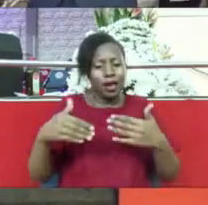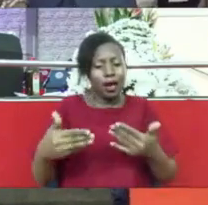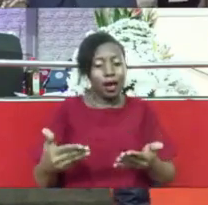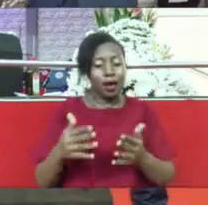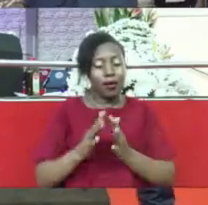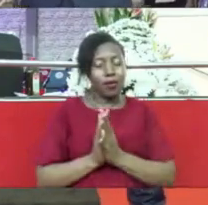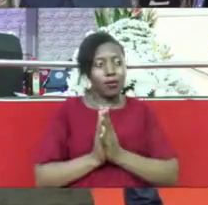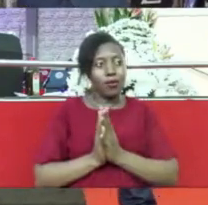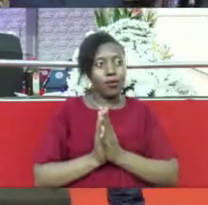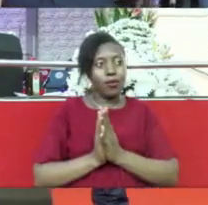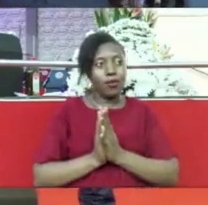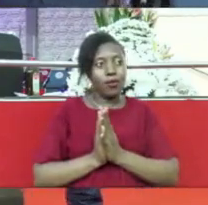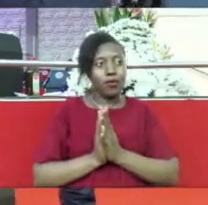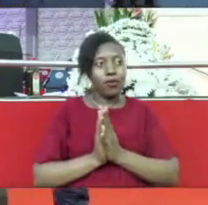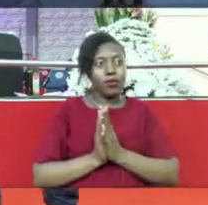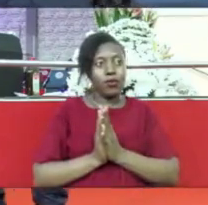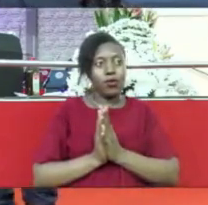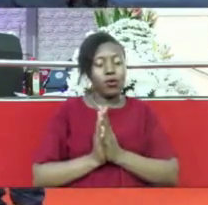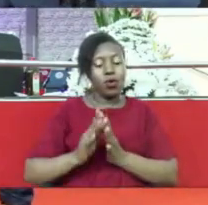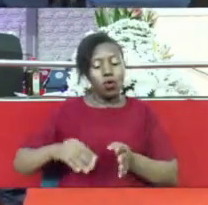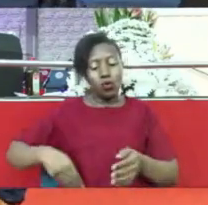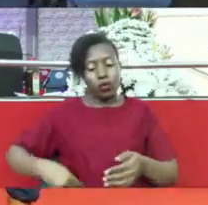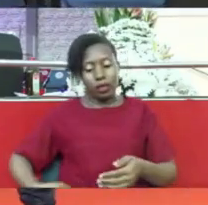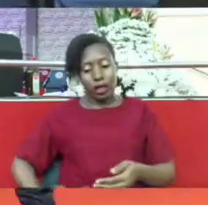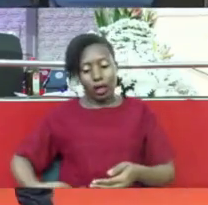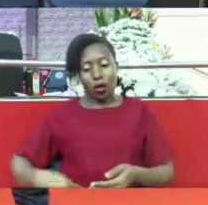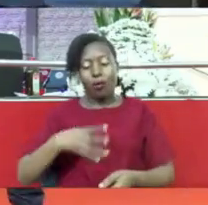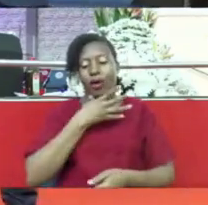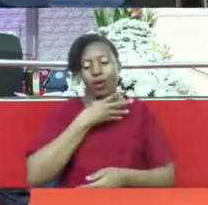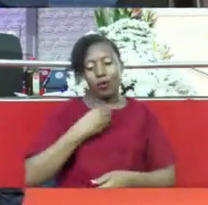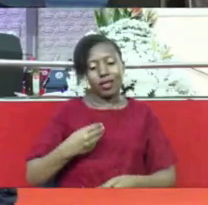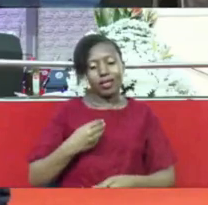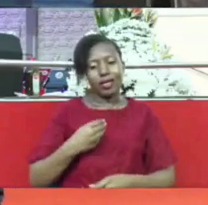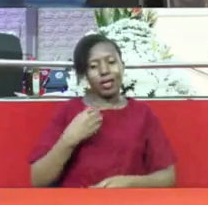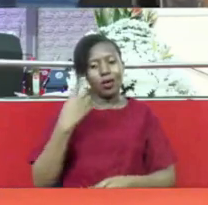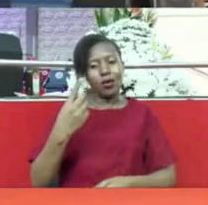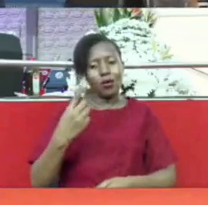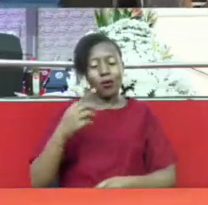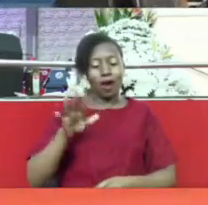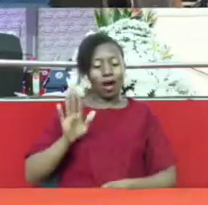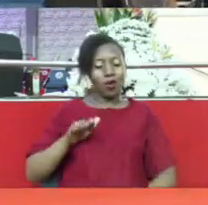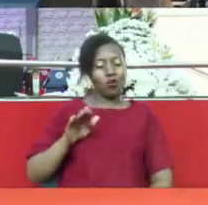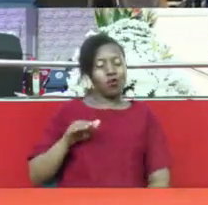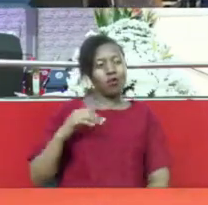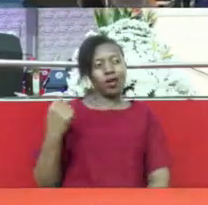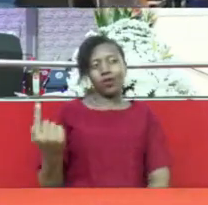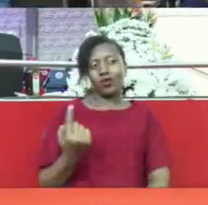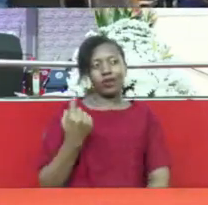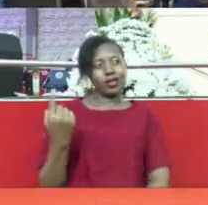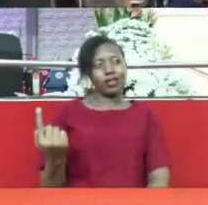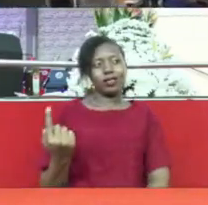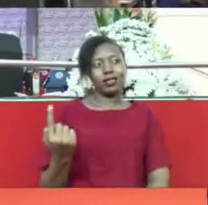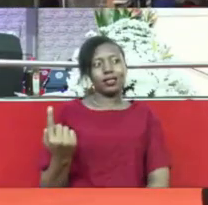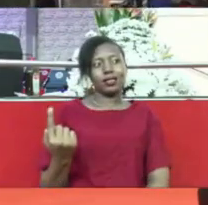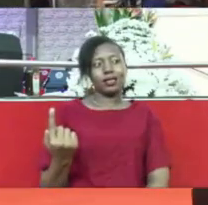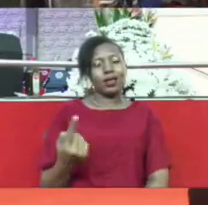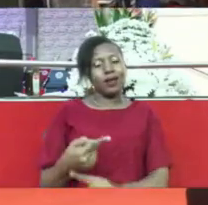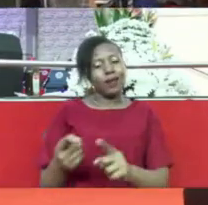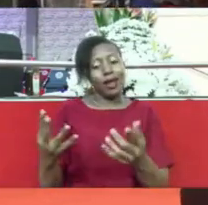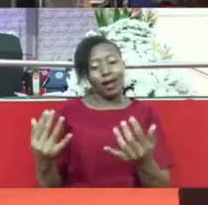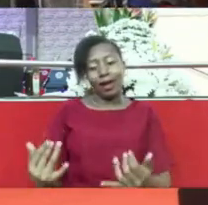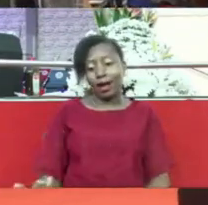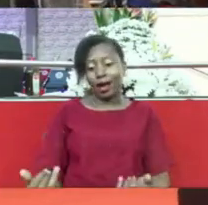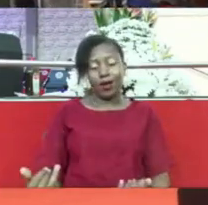ikamalizikia. He wanted to get married to one woman. Alipenda kumuoa mke mmoja. But as fate would have it, lakini